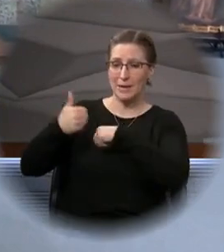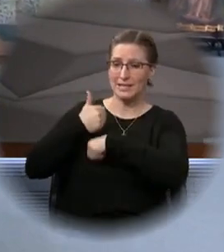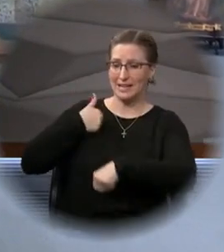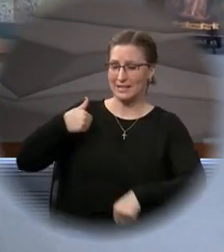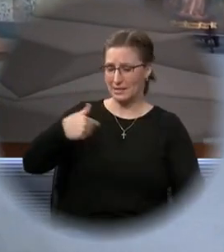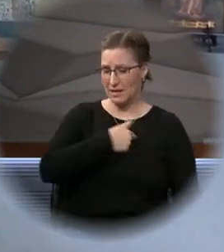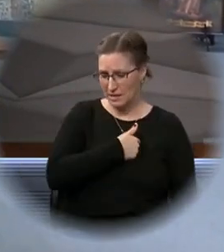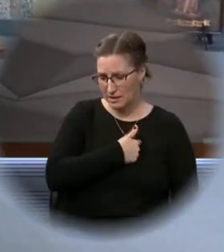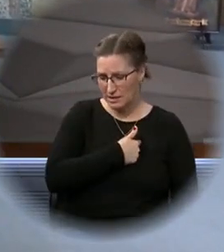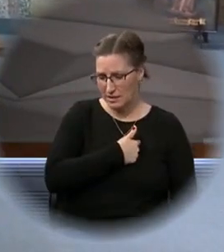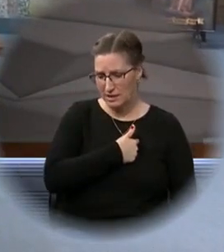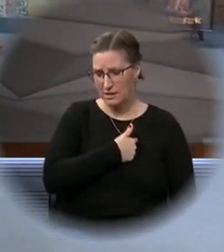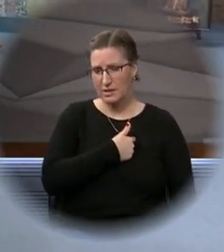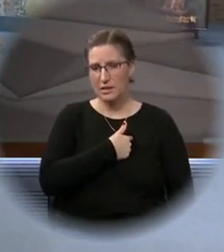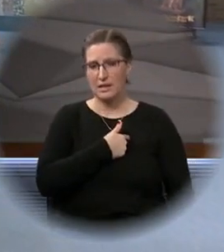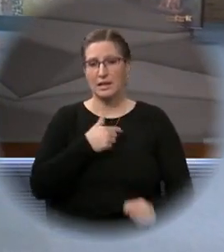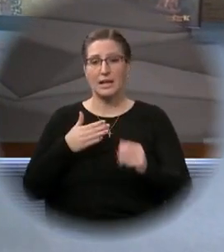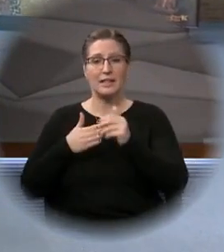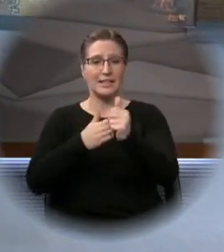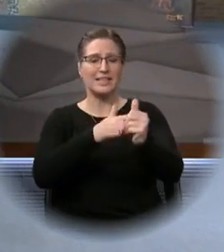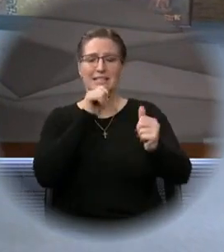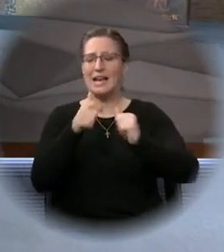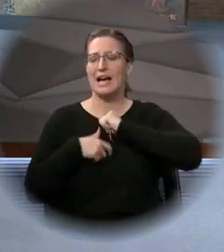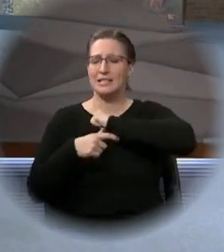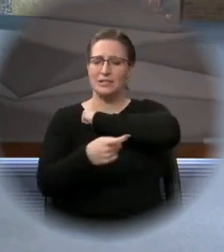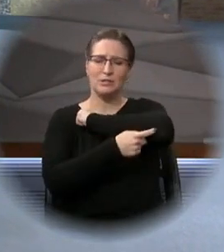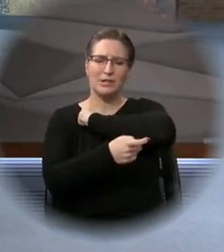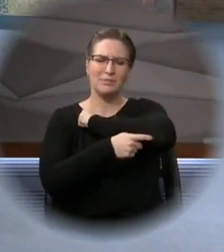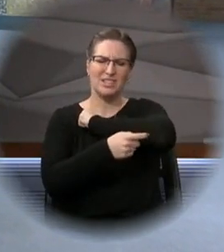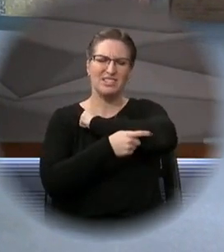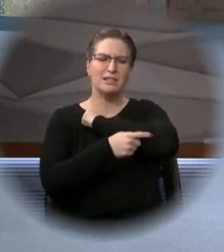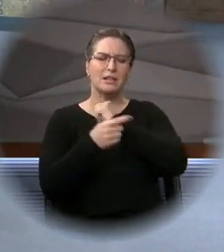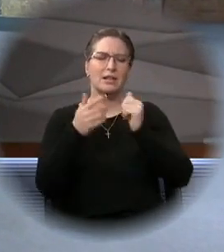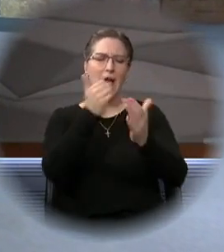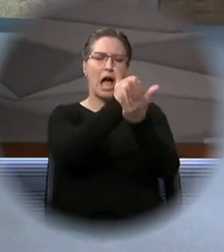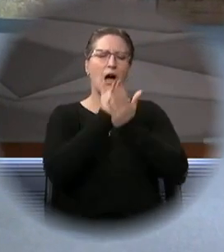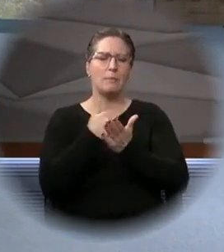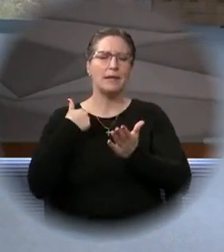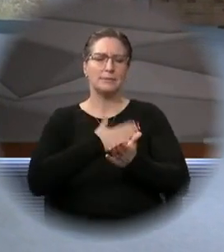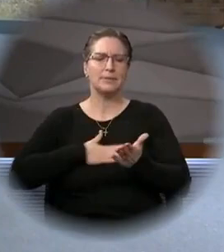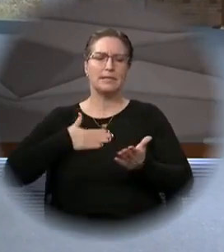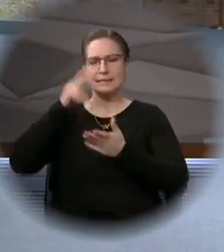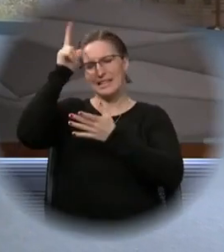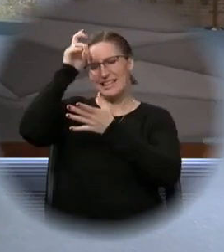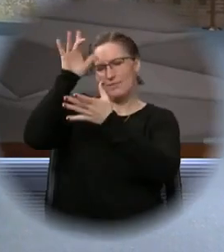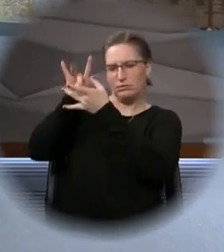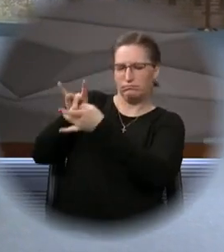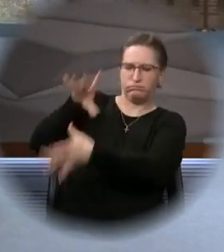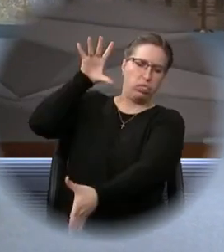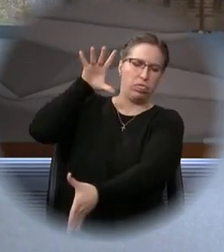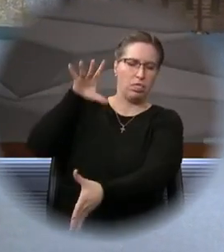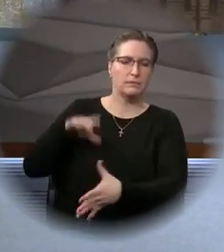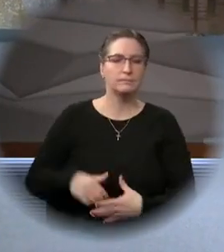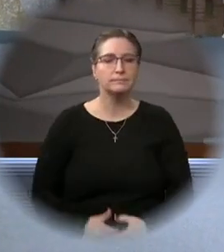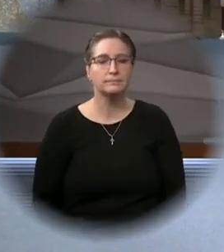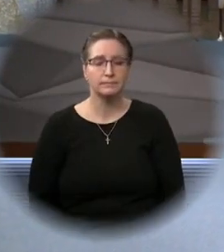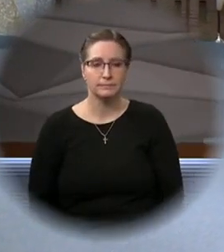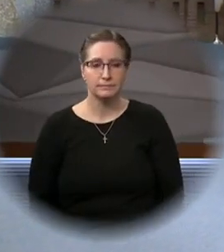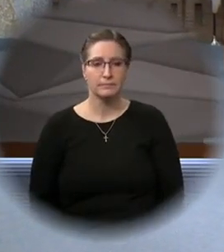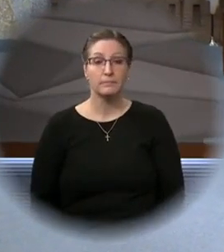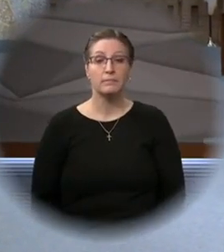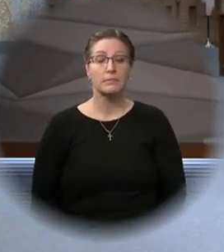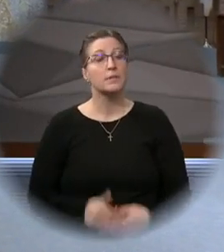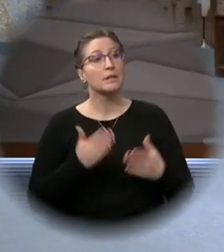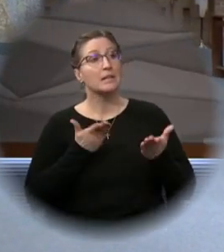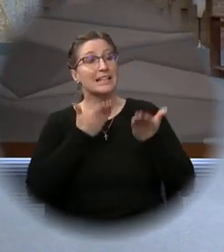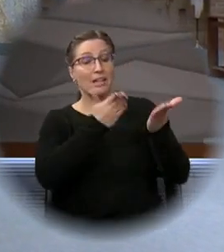those who trespass against us. And lead us not into temptation, but deliver us from evil.